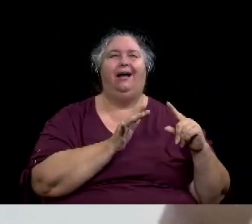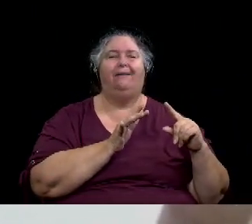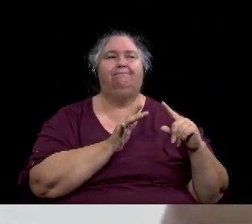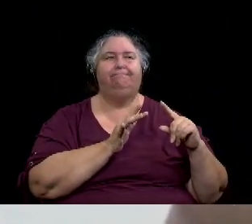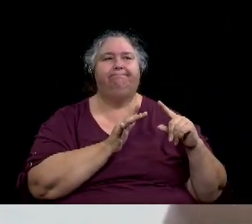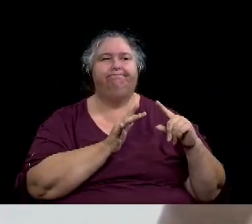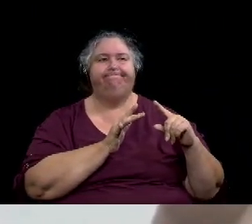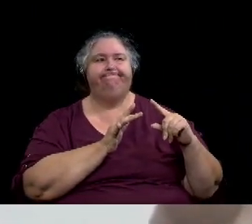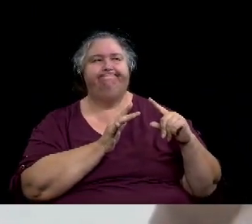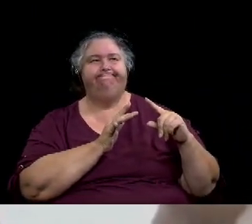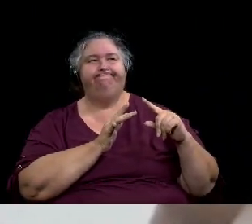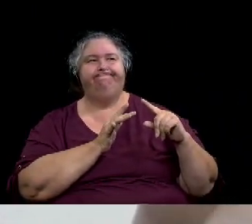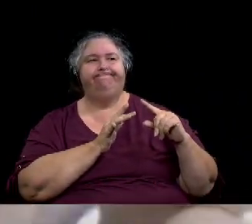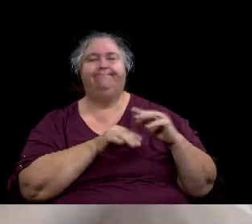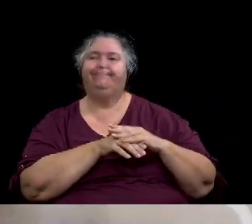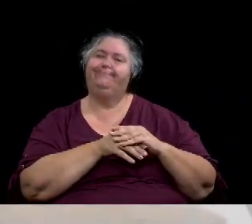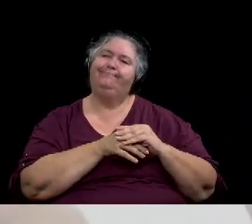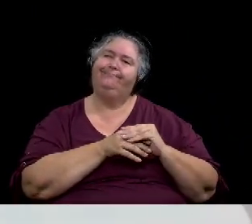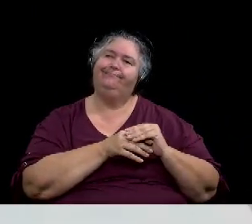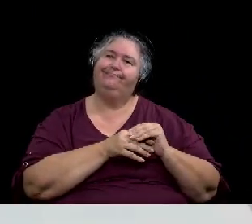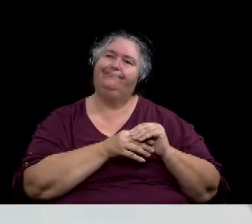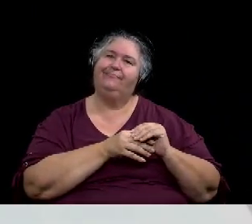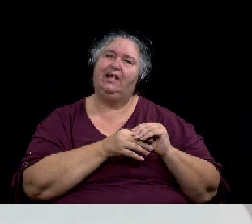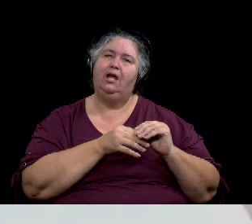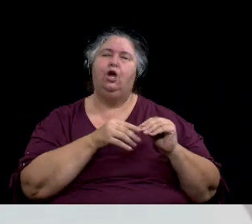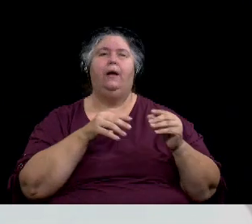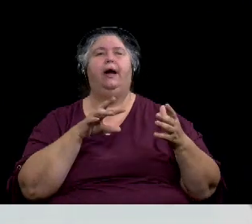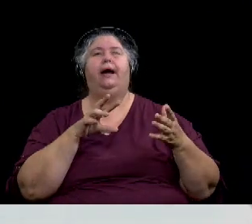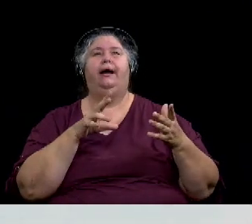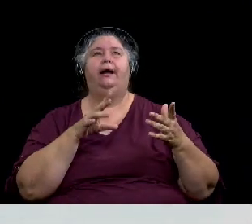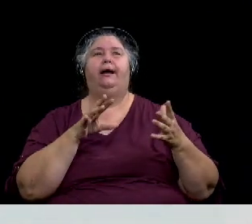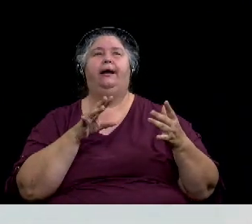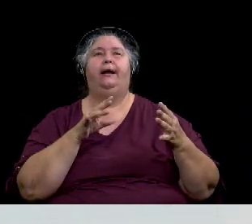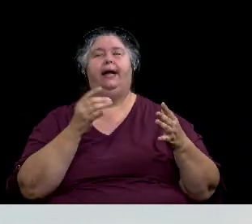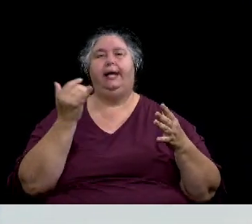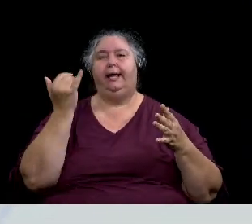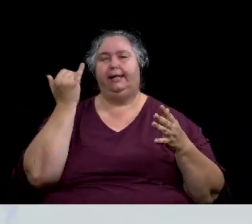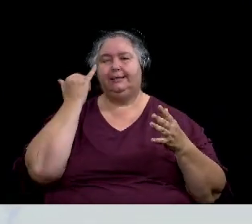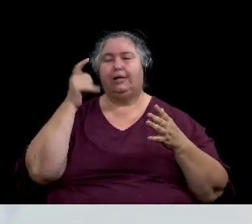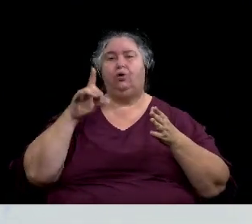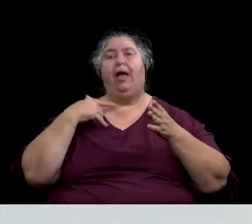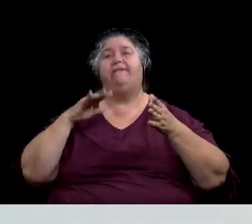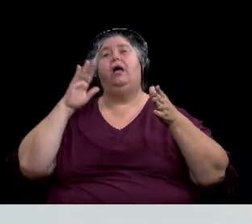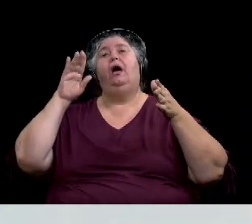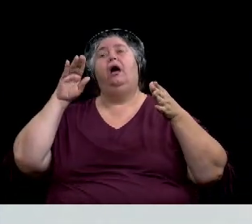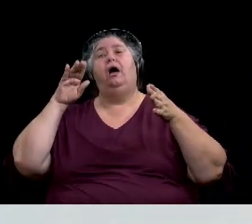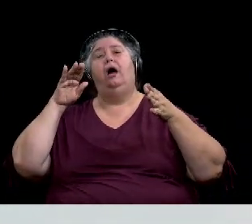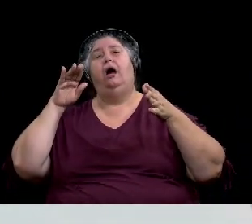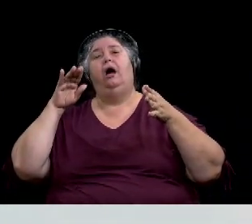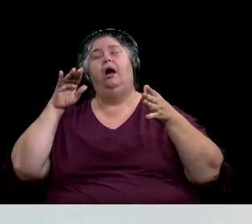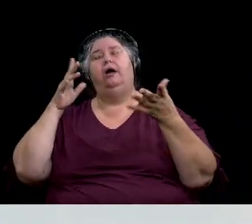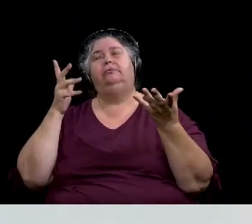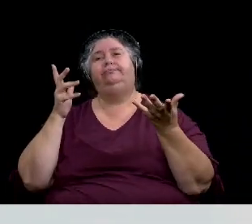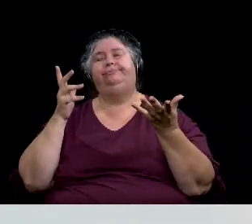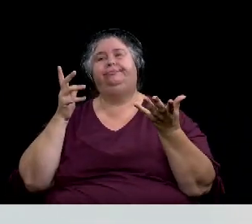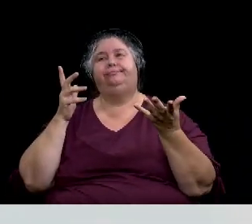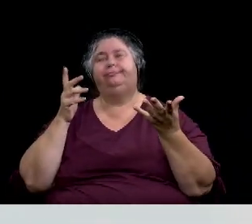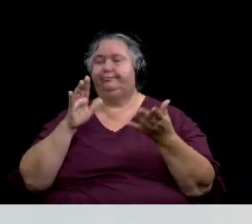opportunity to, if your plane's in a nosedive, to pull back on the throttle and or